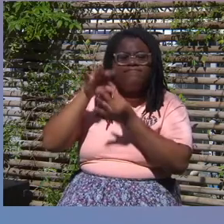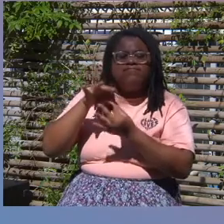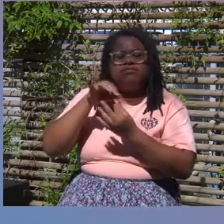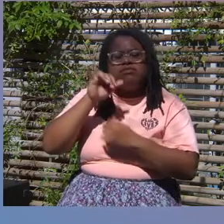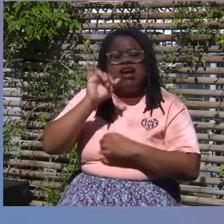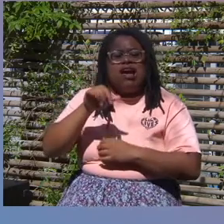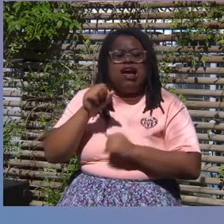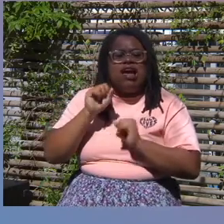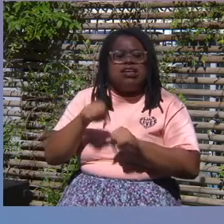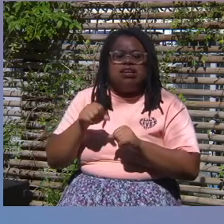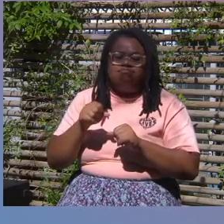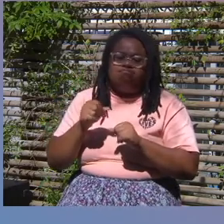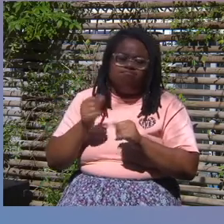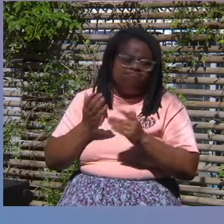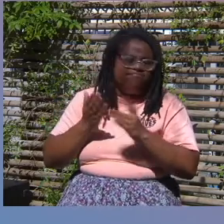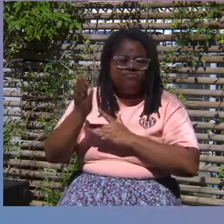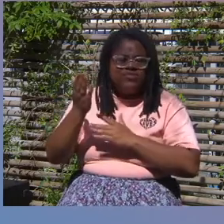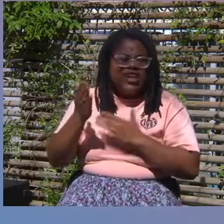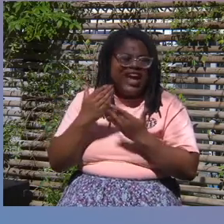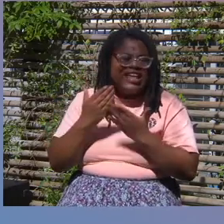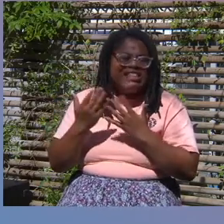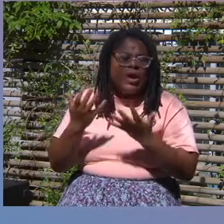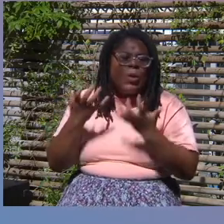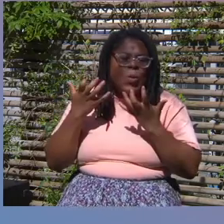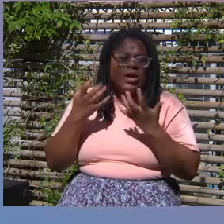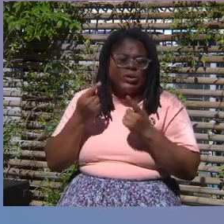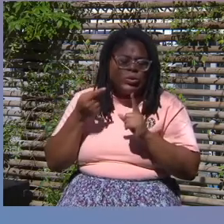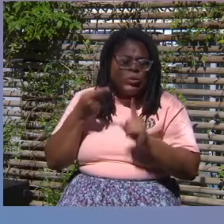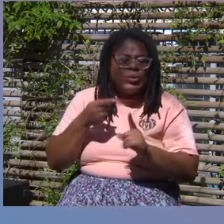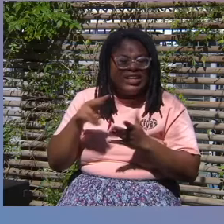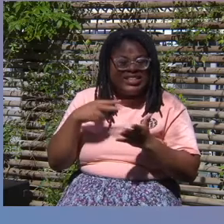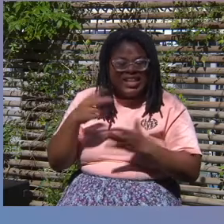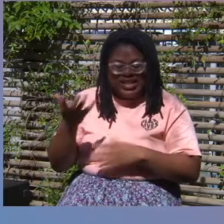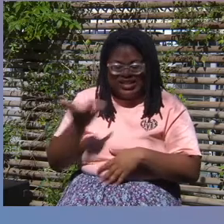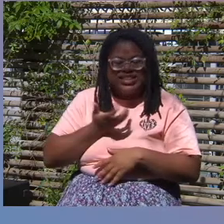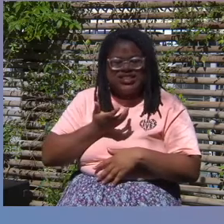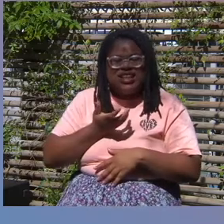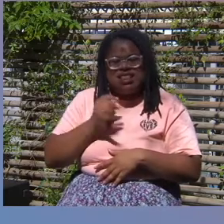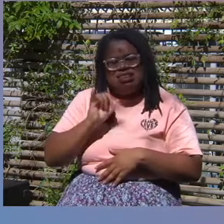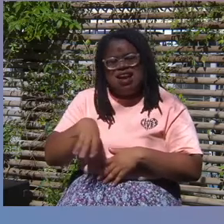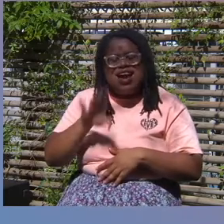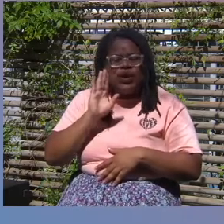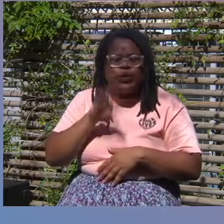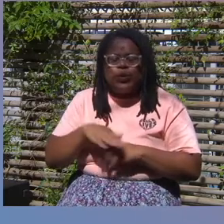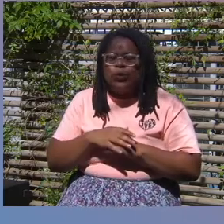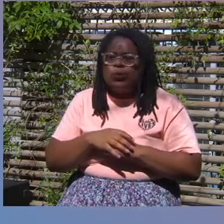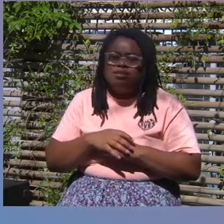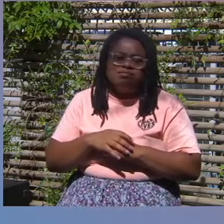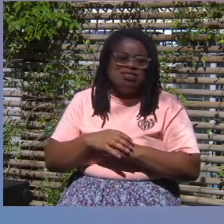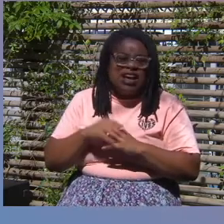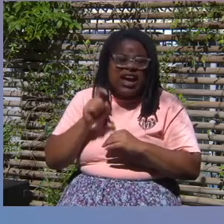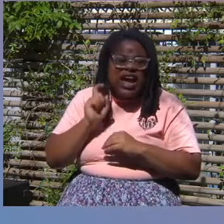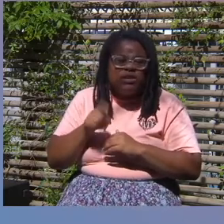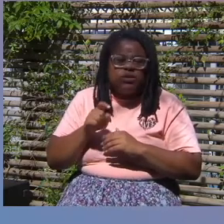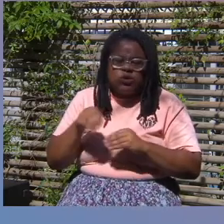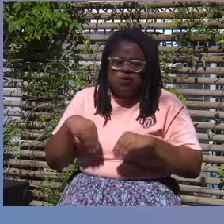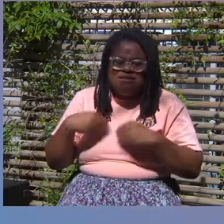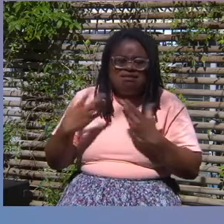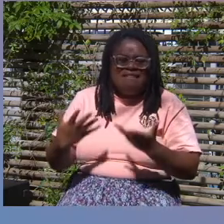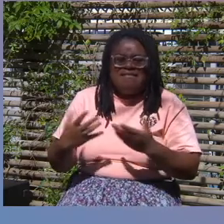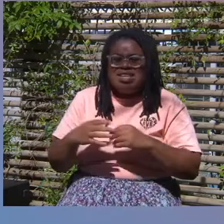could soar and do anything that I wanted to. The dance gave me that. And so I know I have to give it